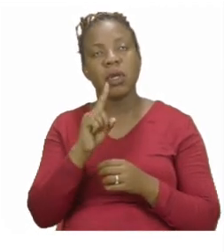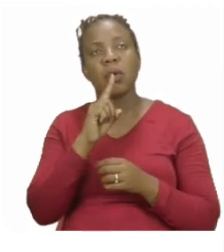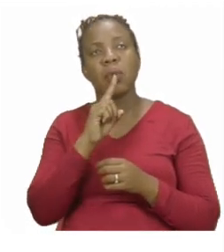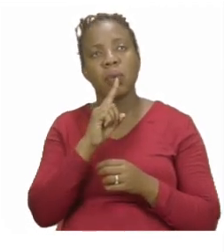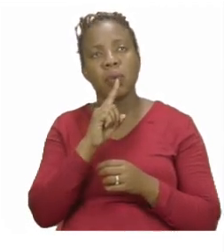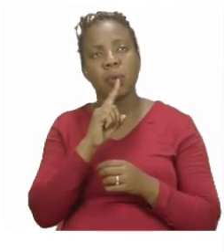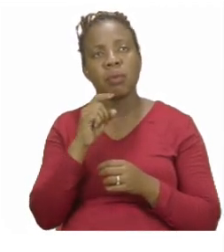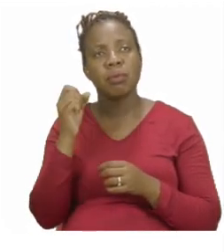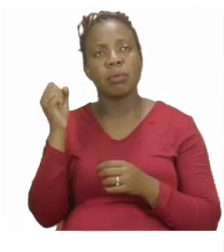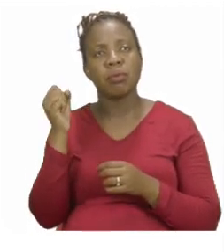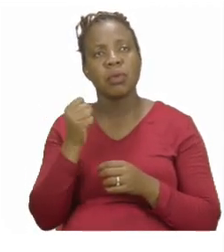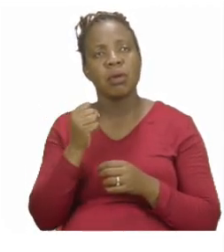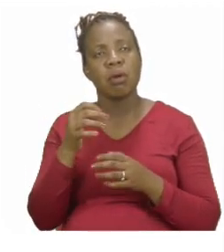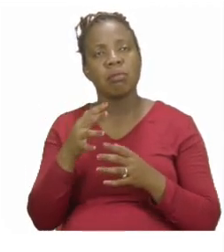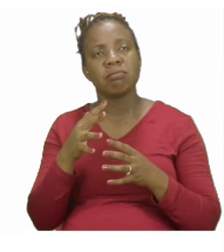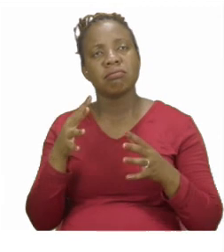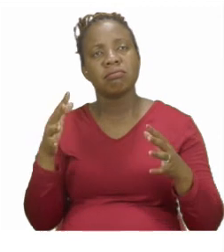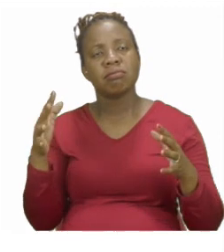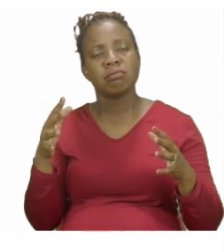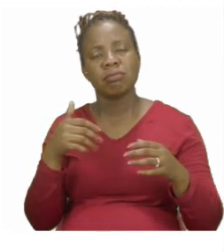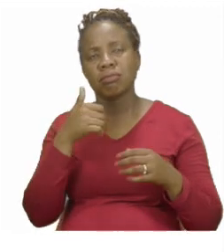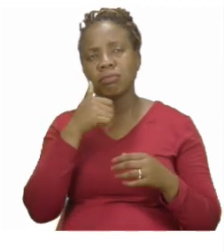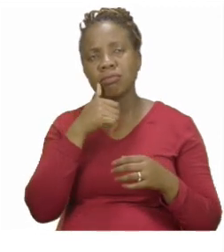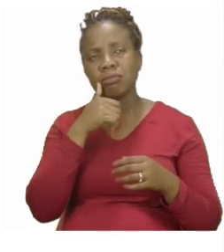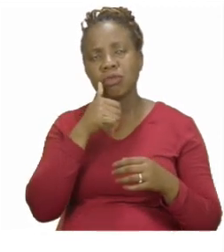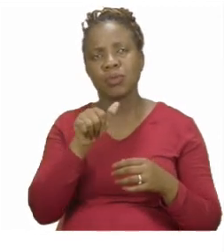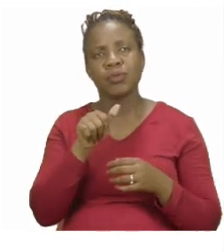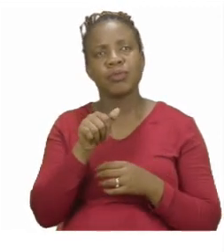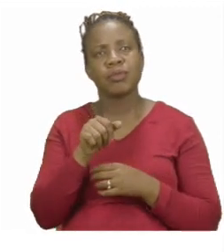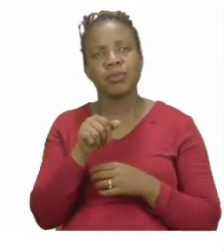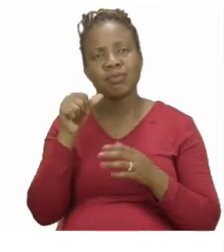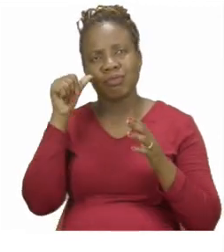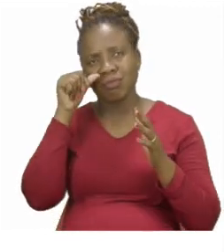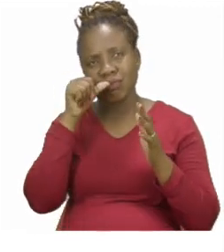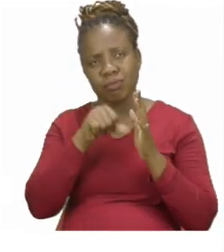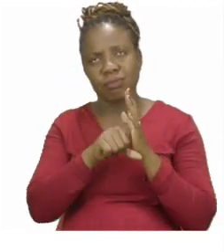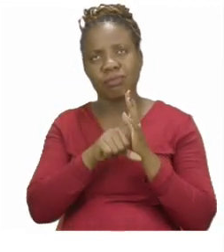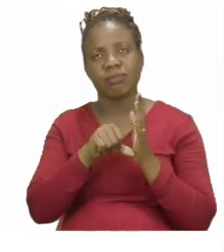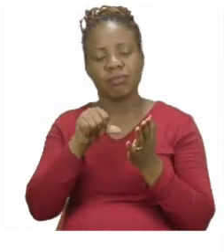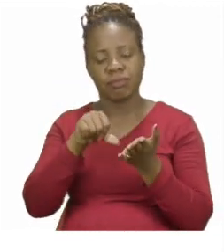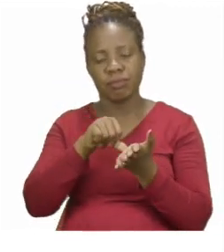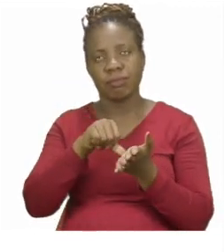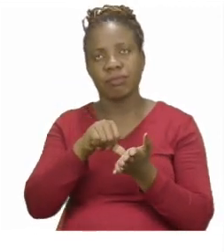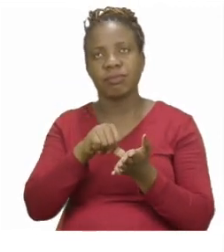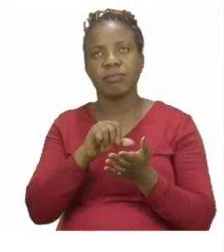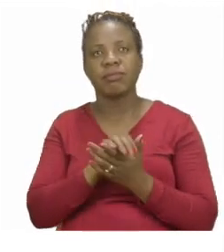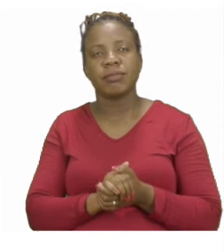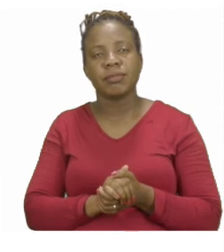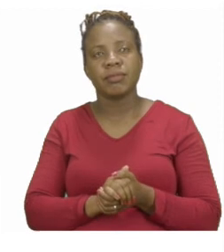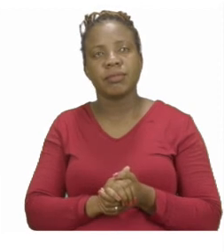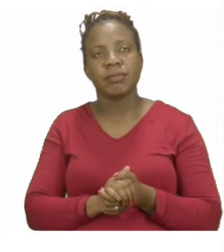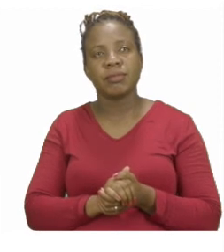spacious, delicious, rotten, and dirty. Now I made